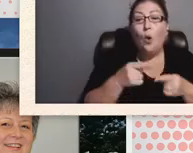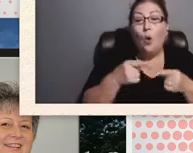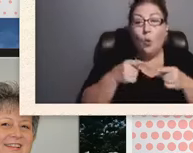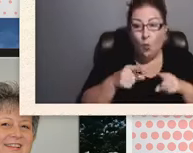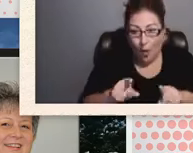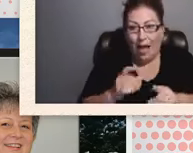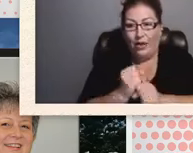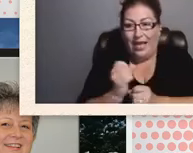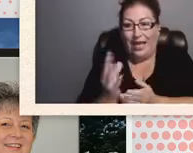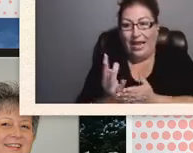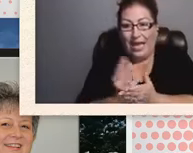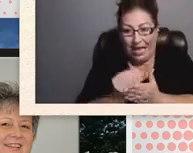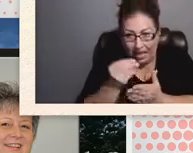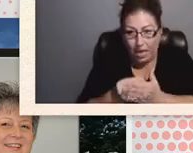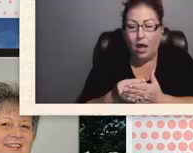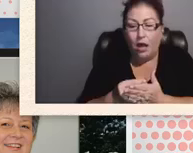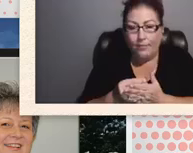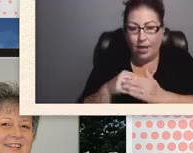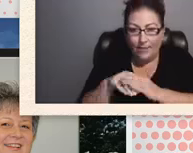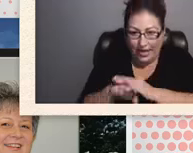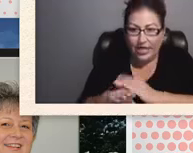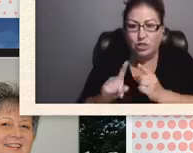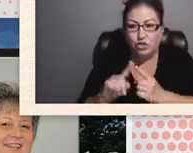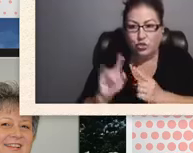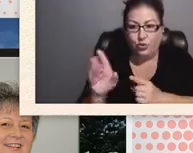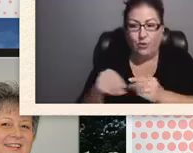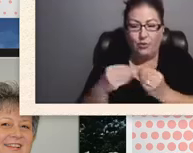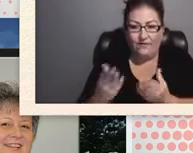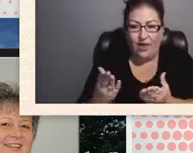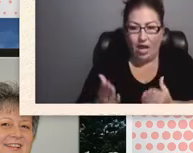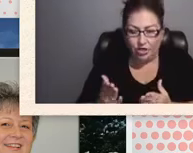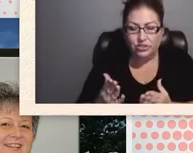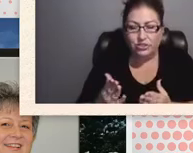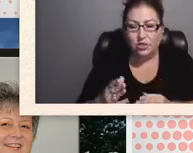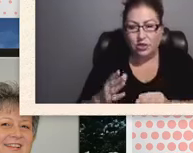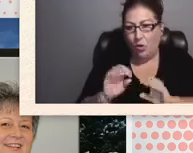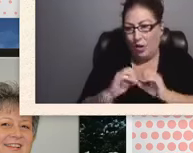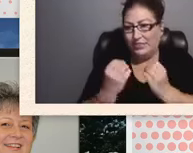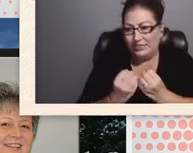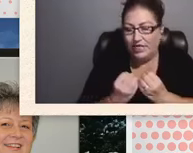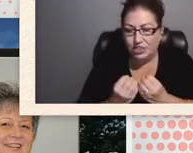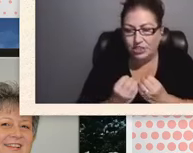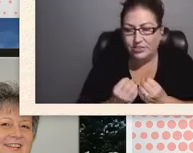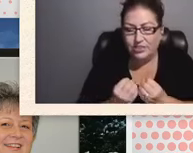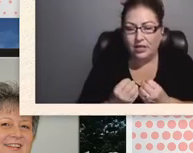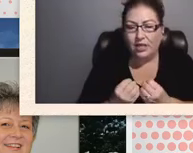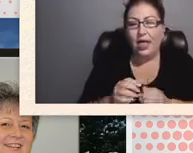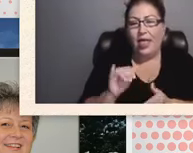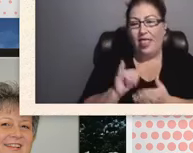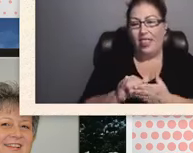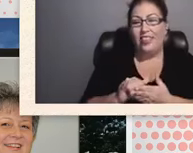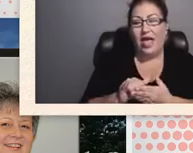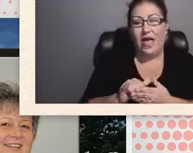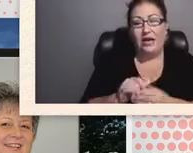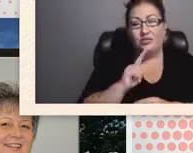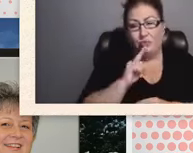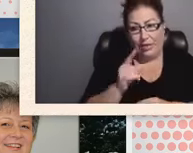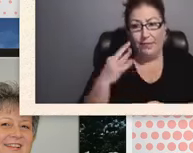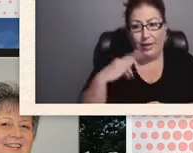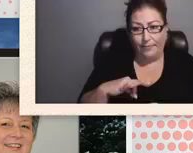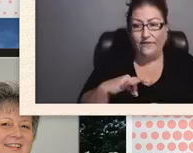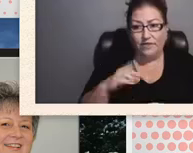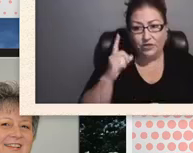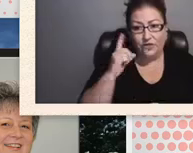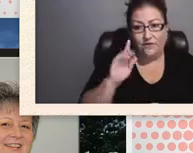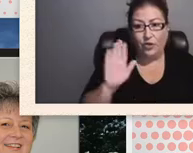coming into these provider organizations. And that has been so beneficial for their